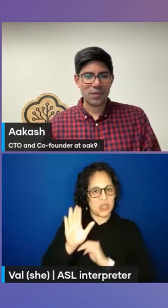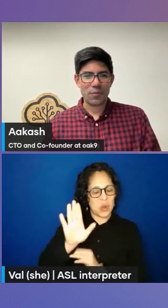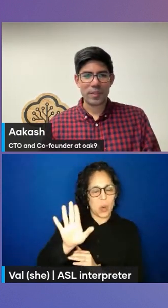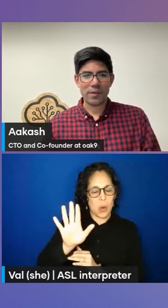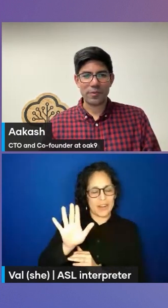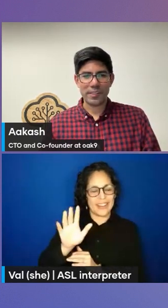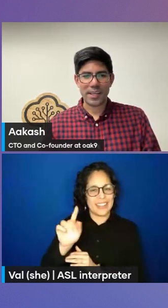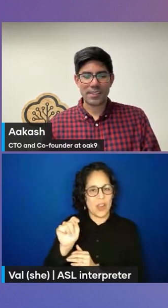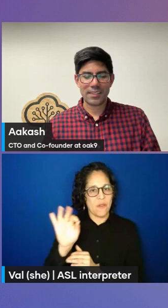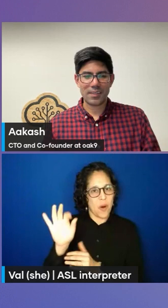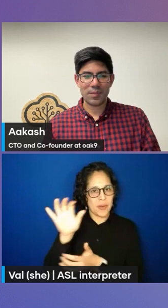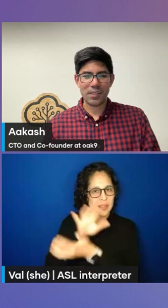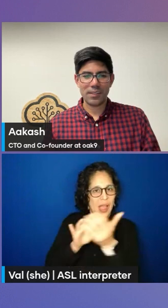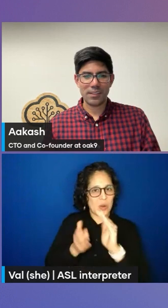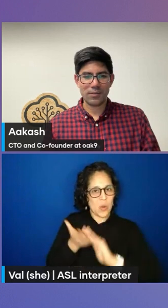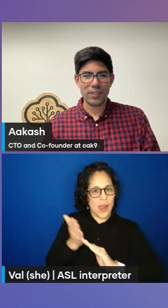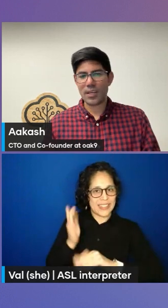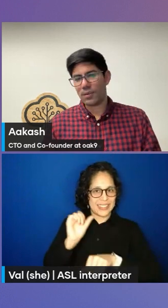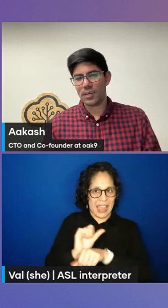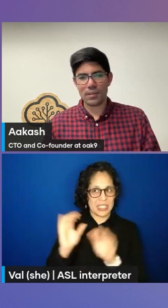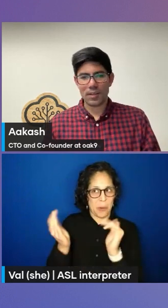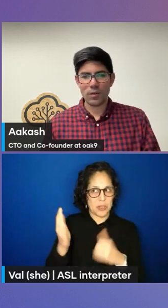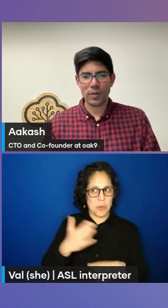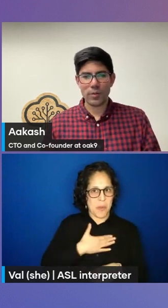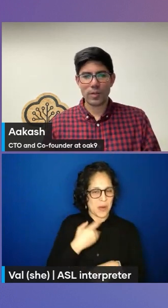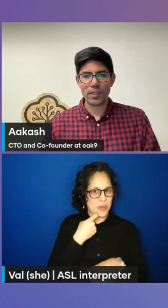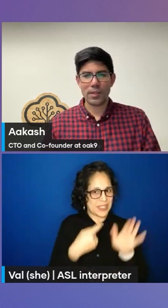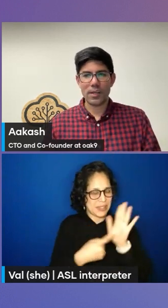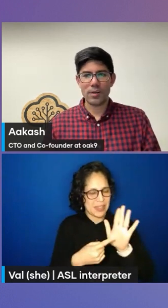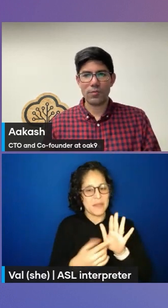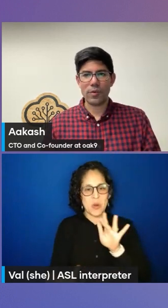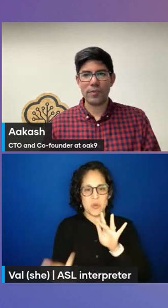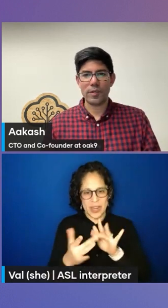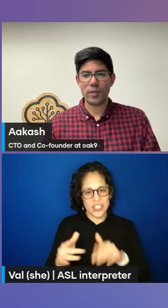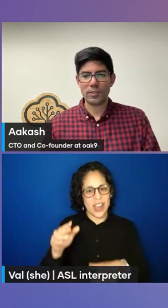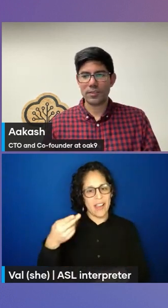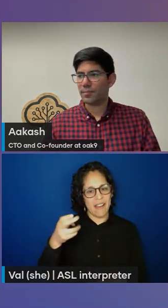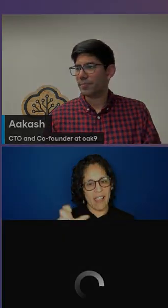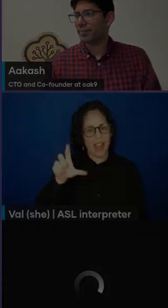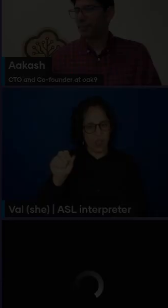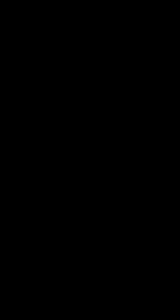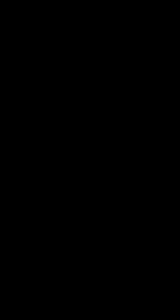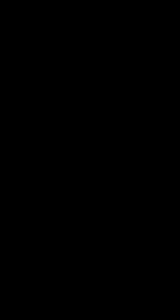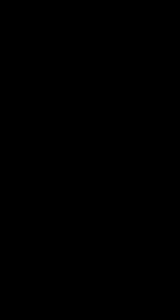Terraform Cloud run task than me. And reach out at hello@oak9.io if you have any questions.